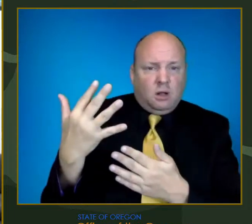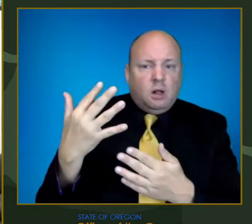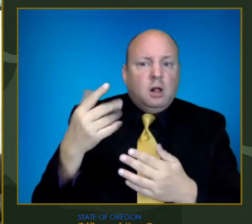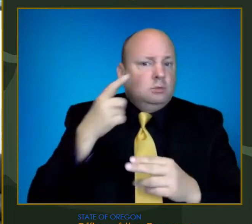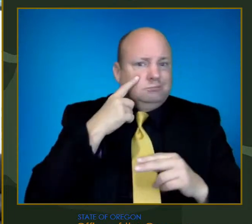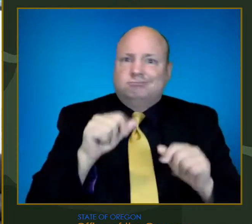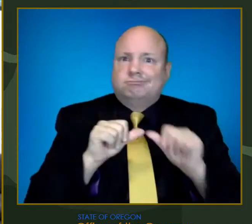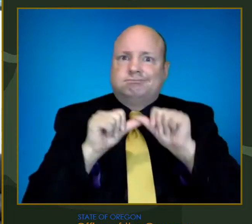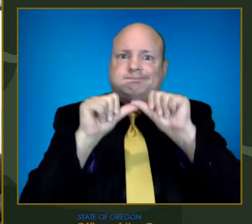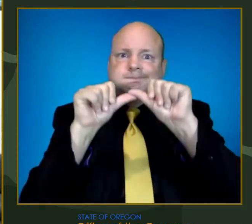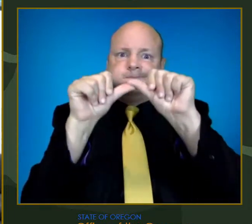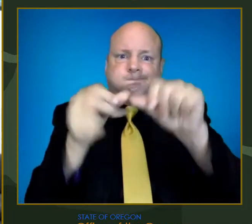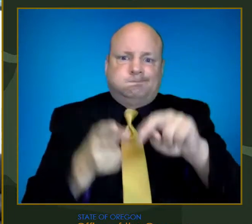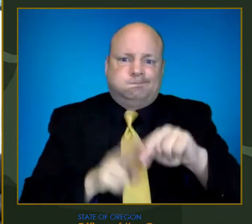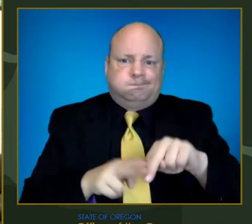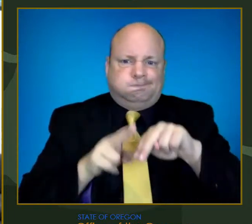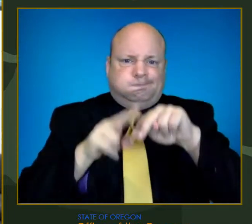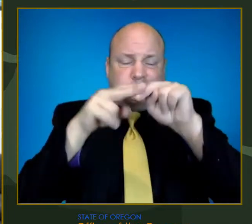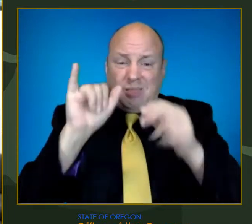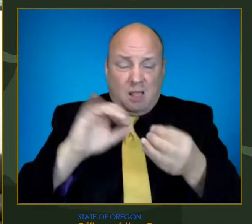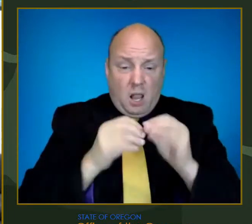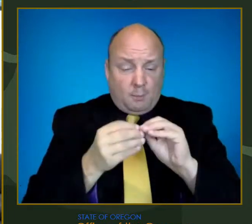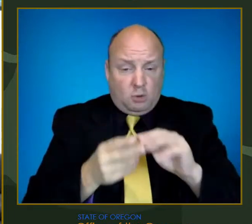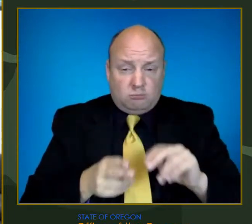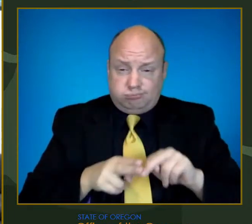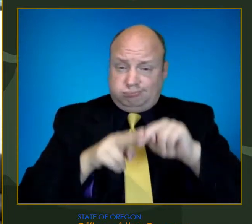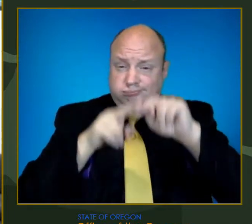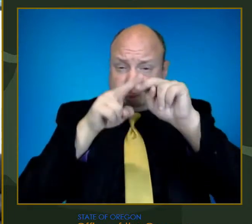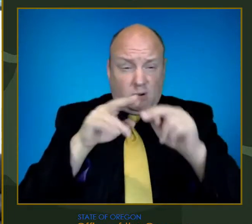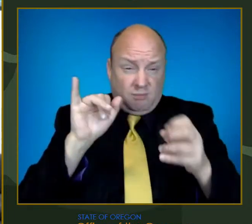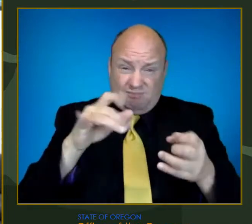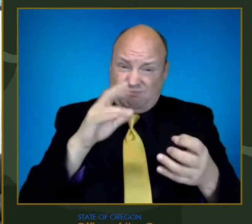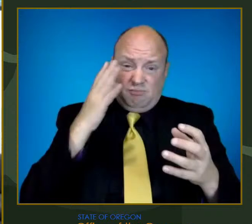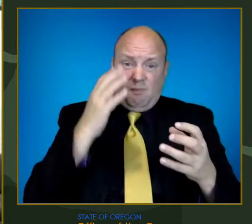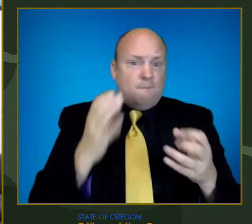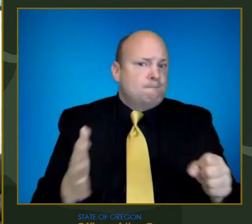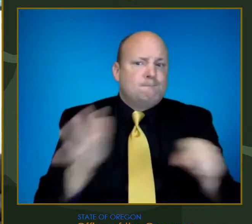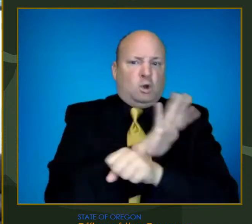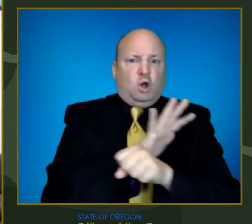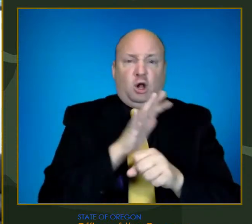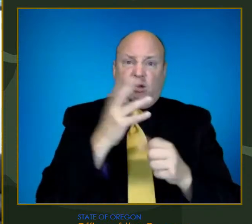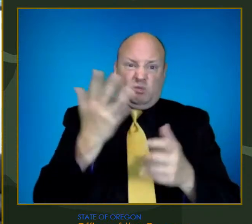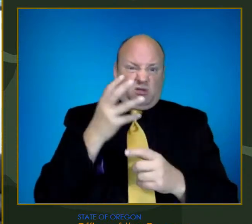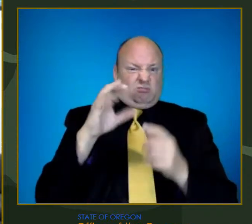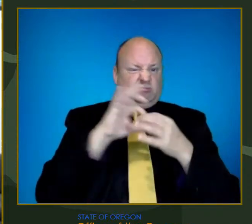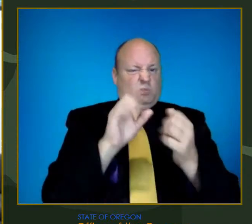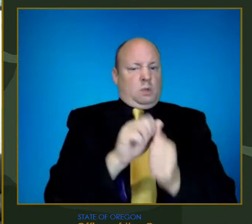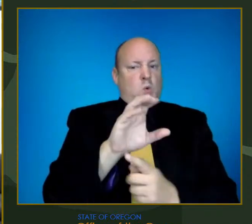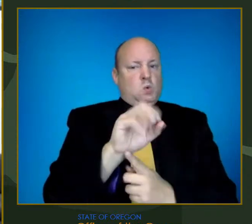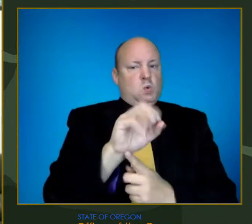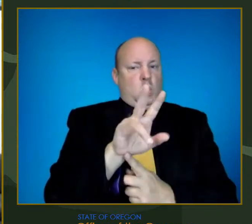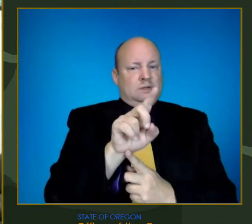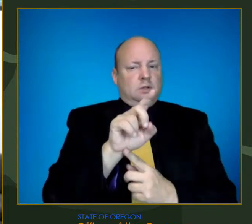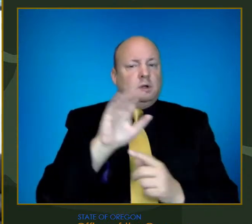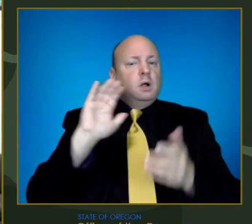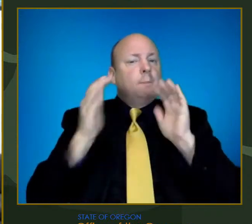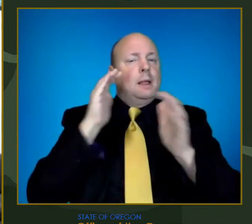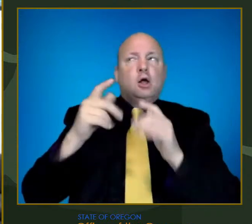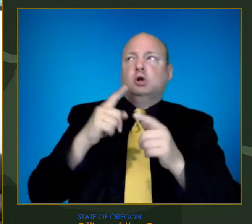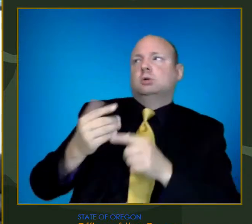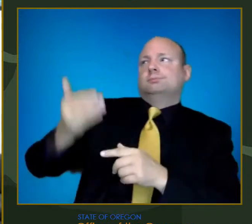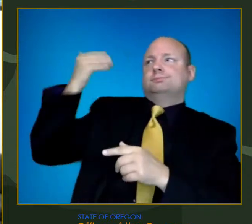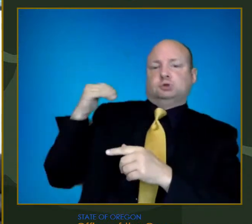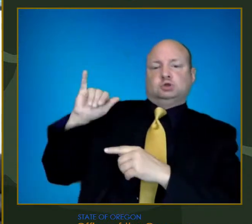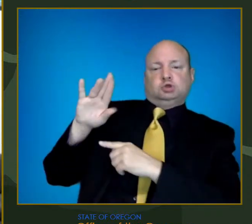pandemic. The situation has changed dramatically in a month. On July 19th, there were 148 patients hospitalized